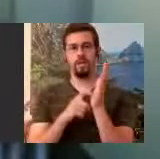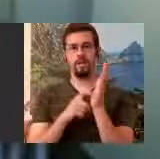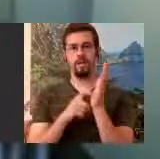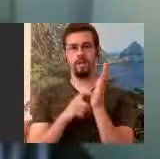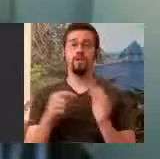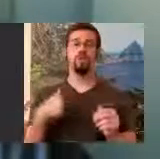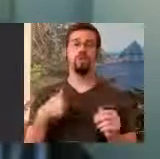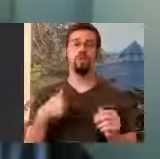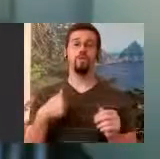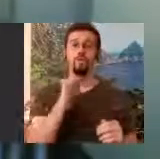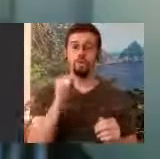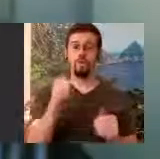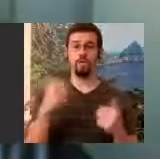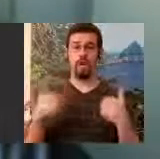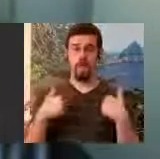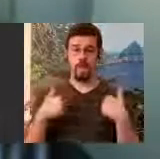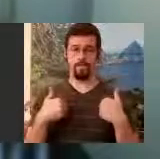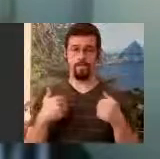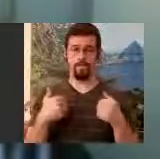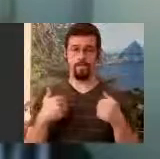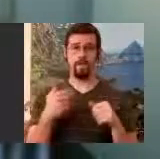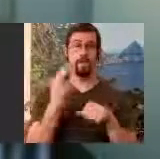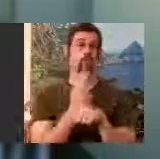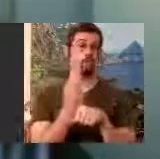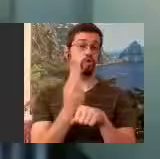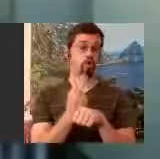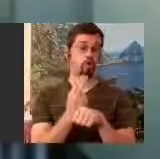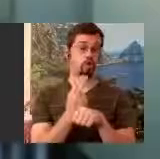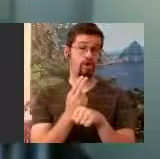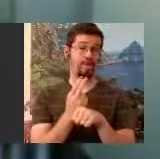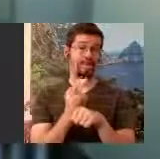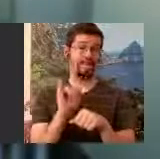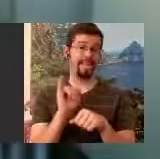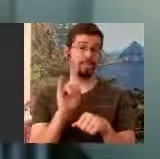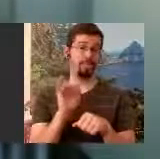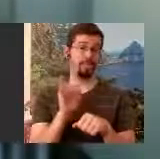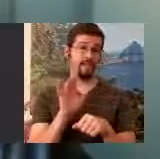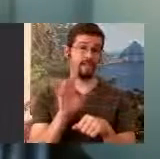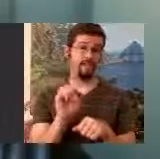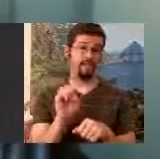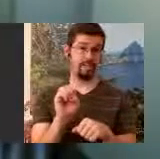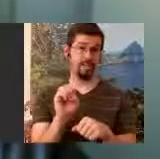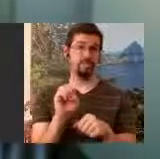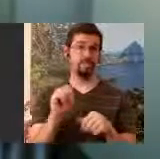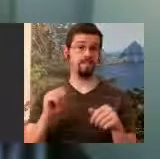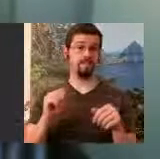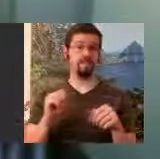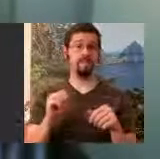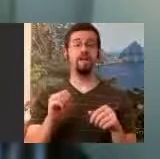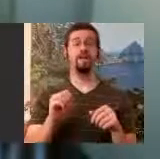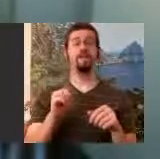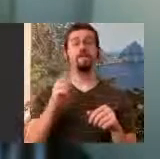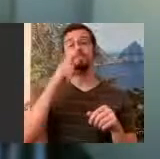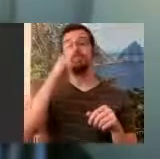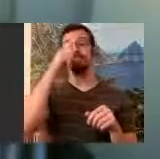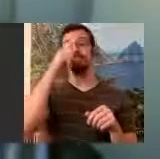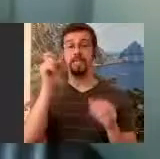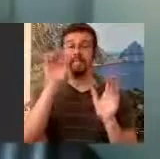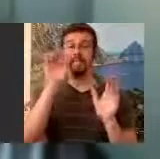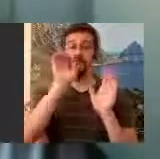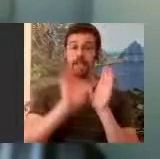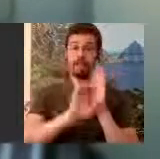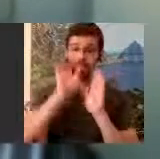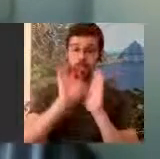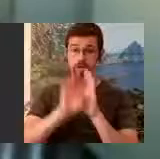The images that you saw into the final part of my presentation are a snapshot which we took at